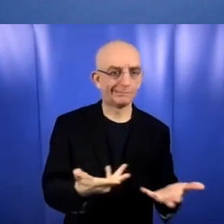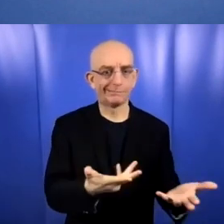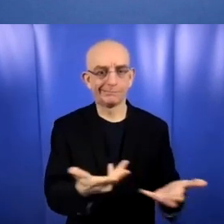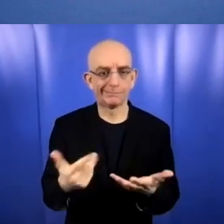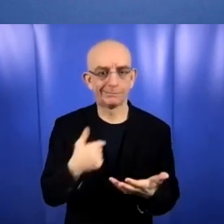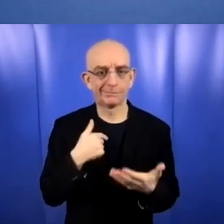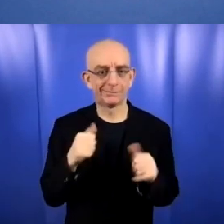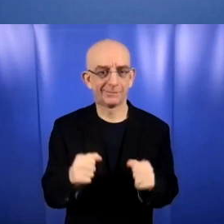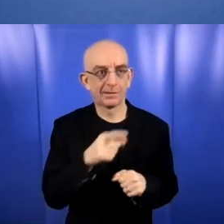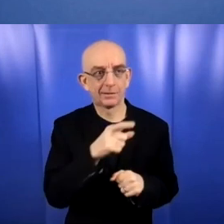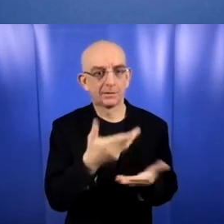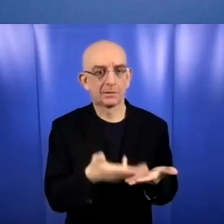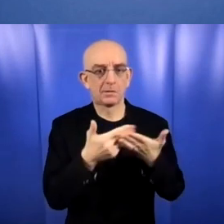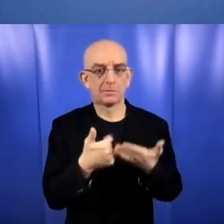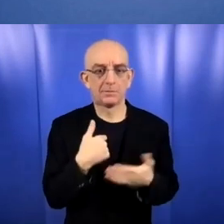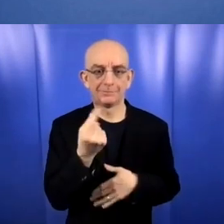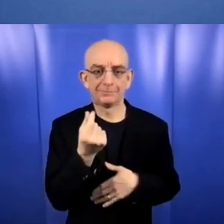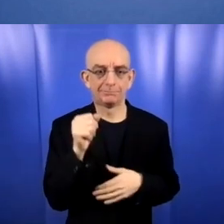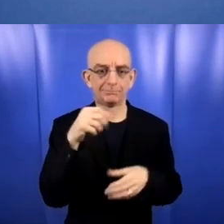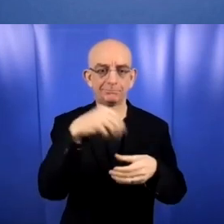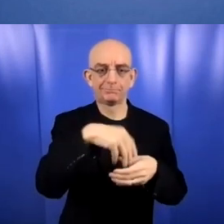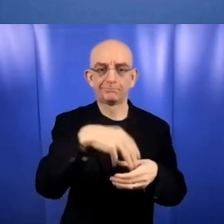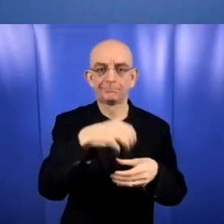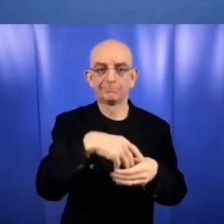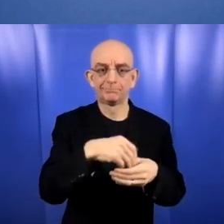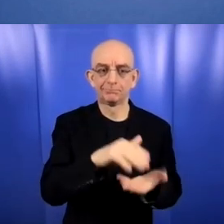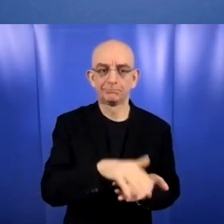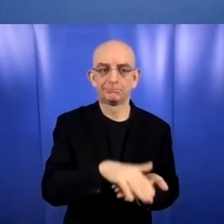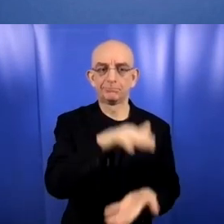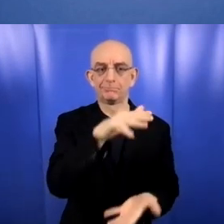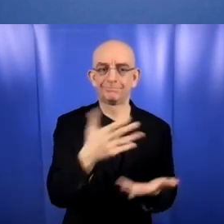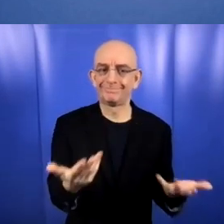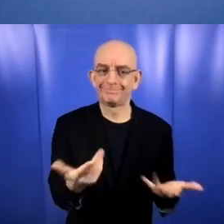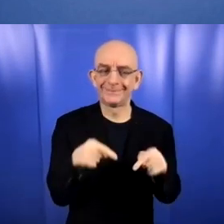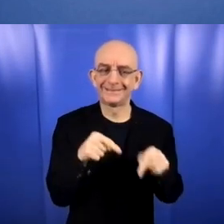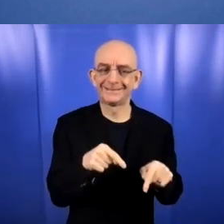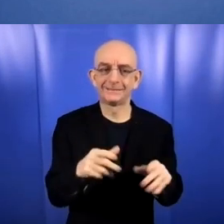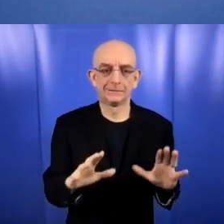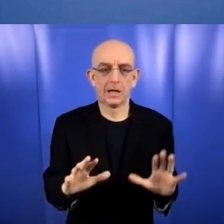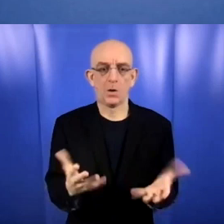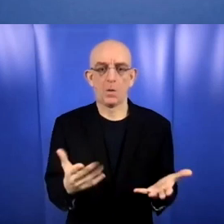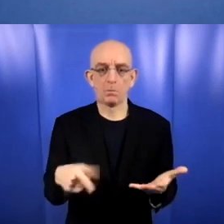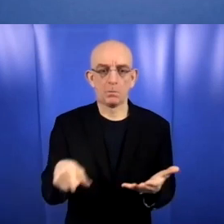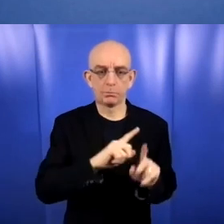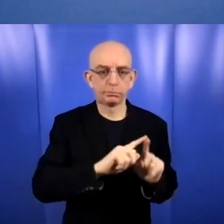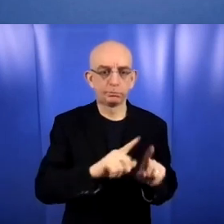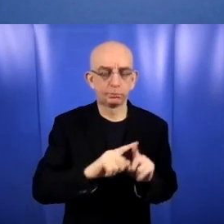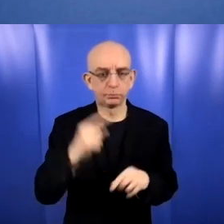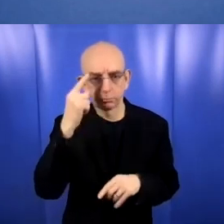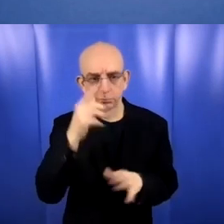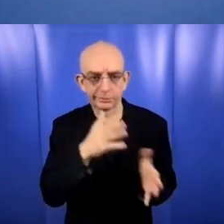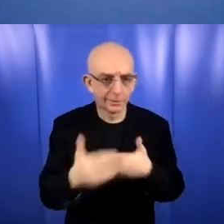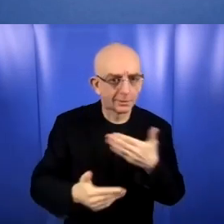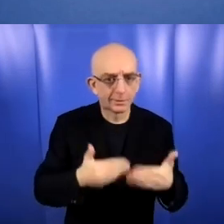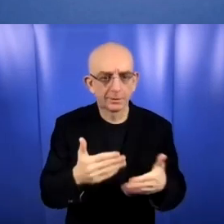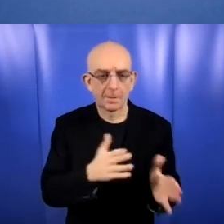in these inequities. And a link should be going up now that gives a good overview of several multilateral partners working